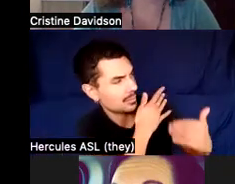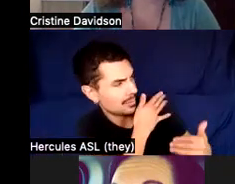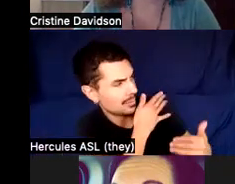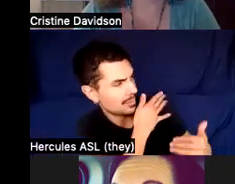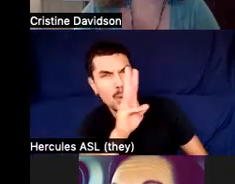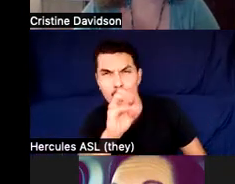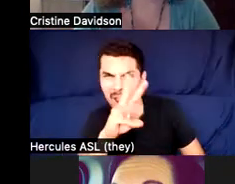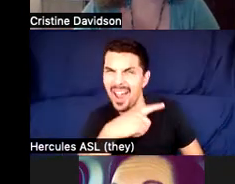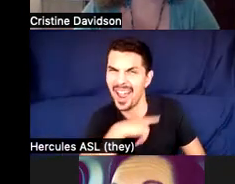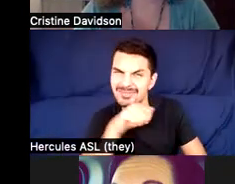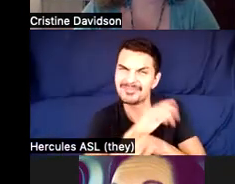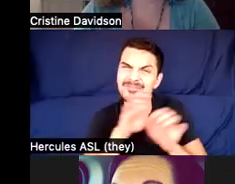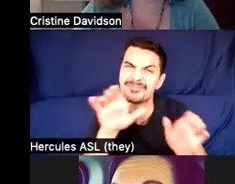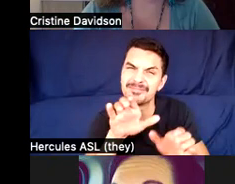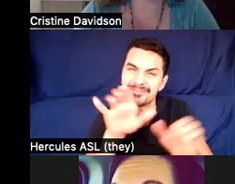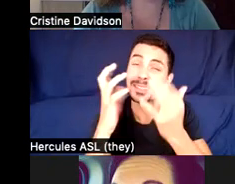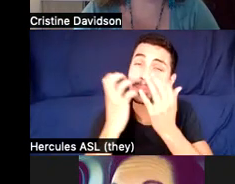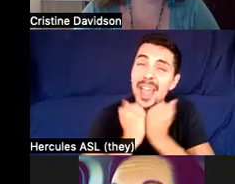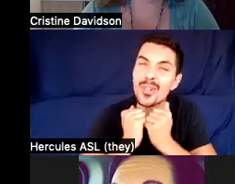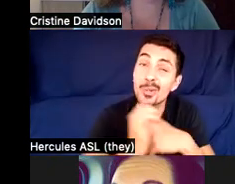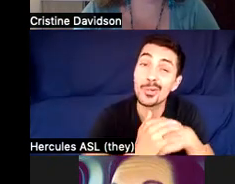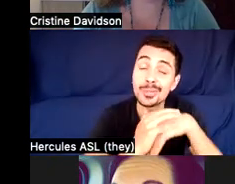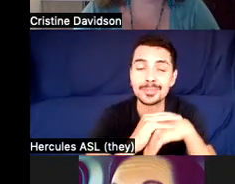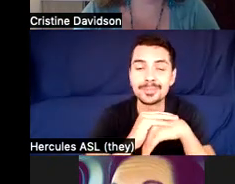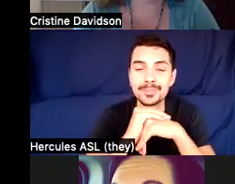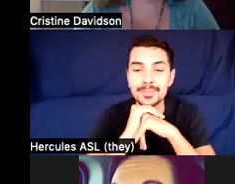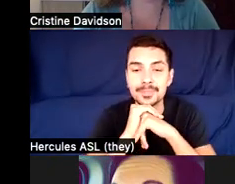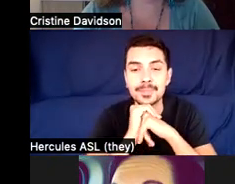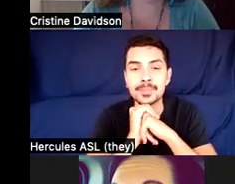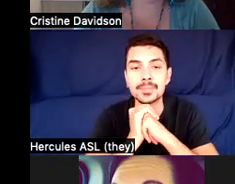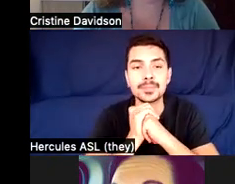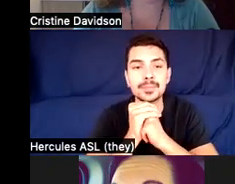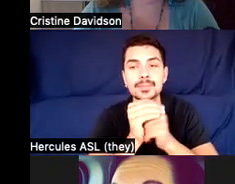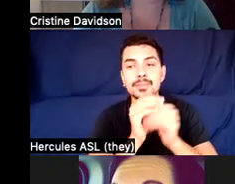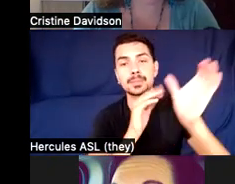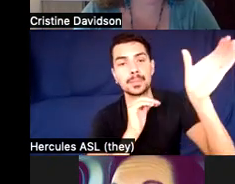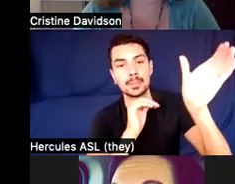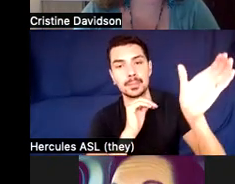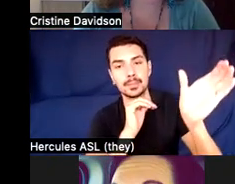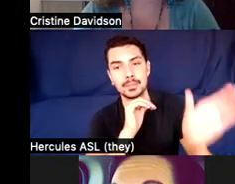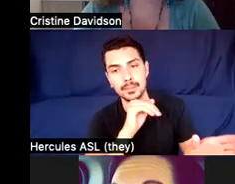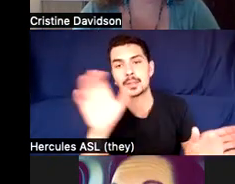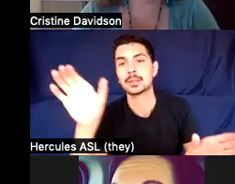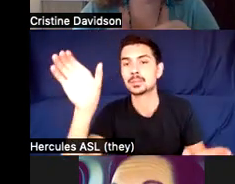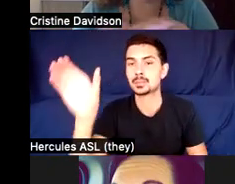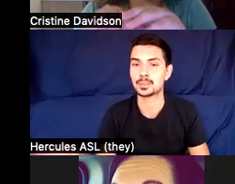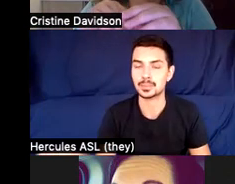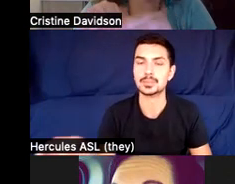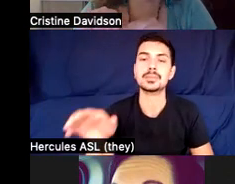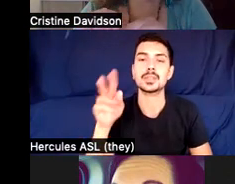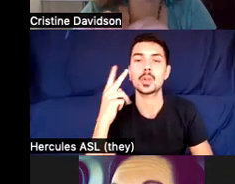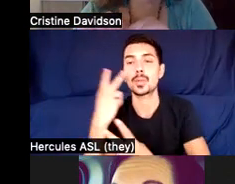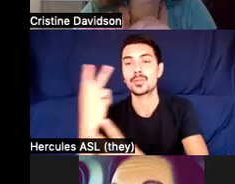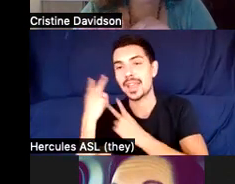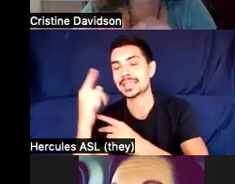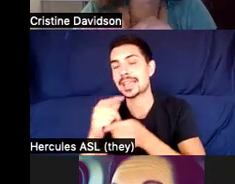Okay. So yeah, continuously question and review and revise our courses of action, right? Our